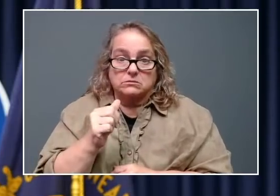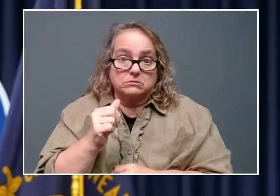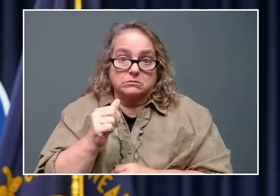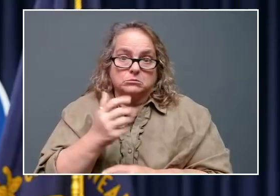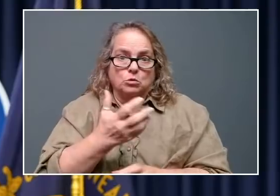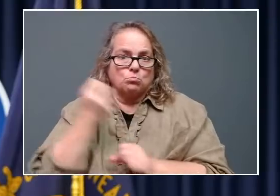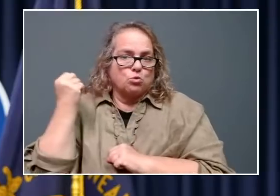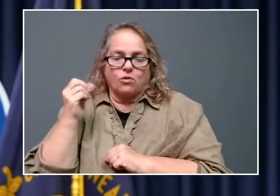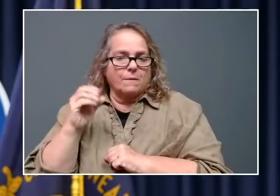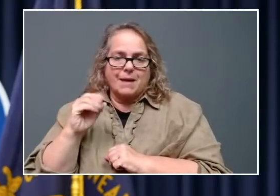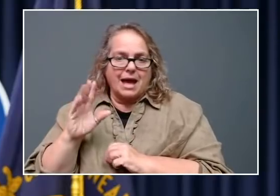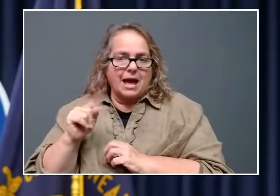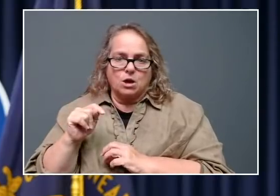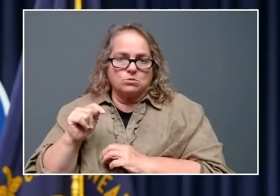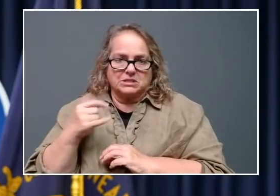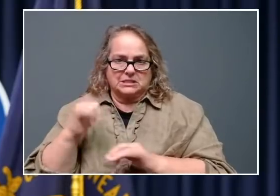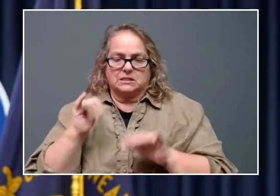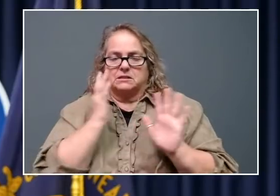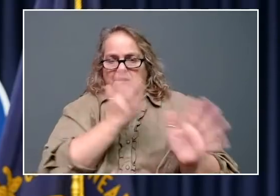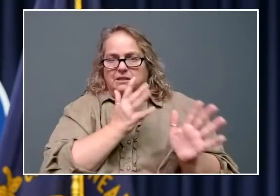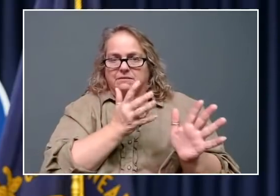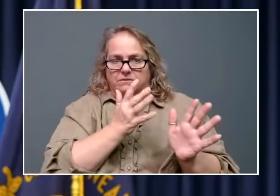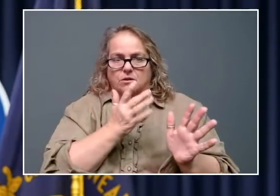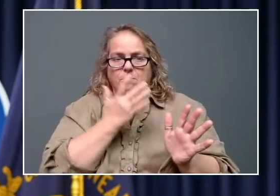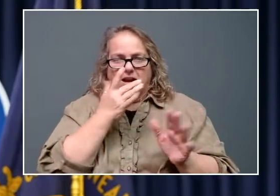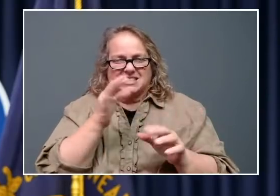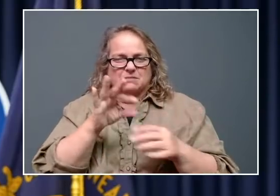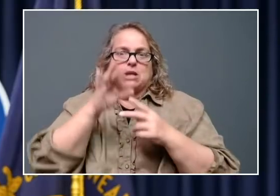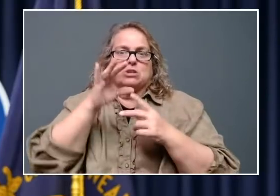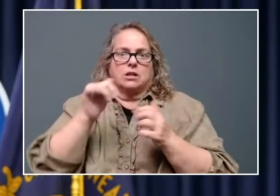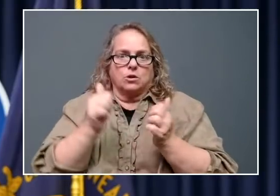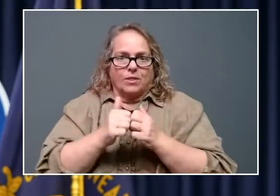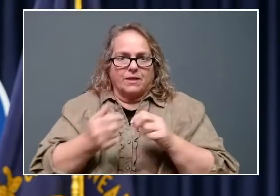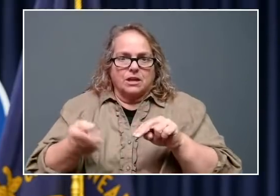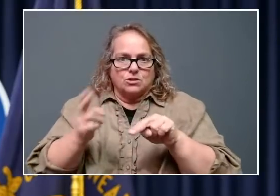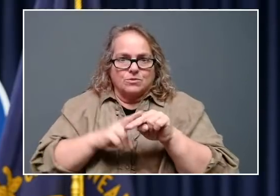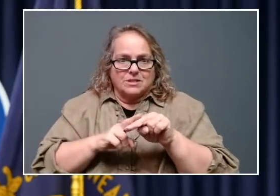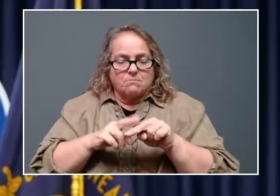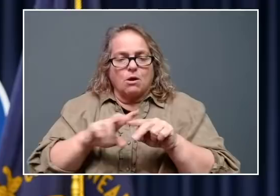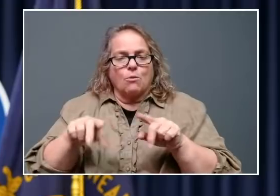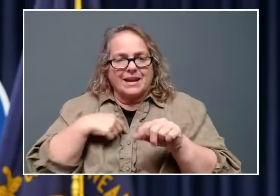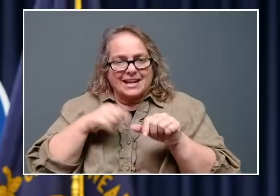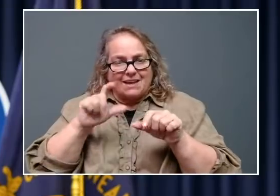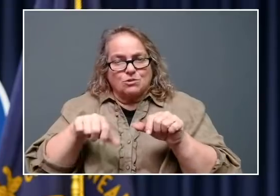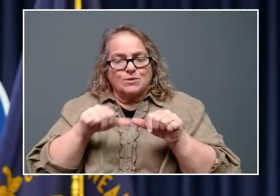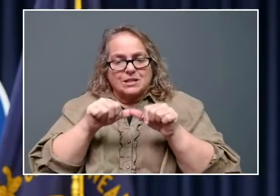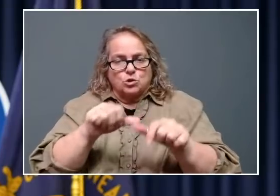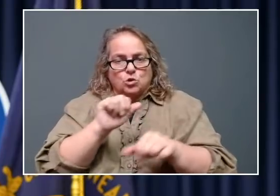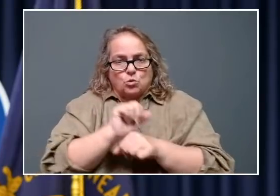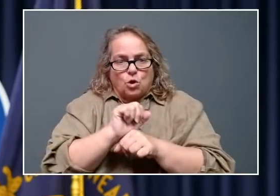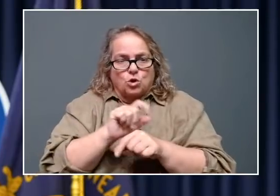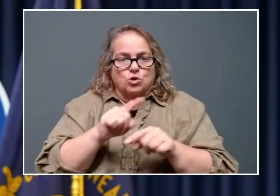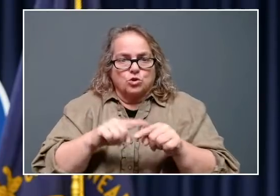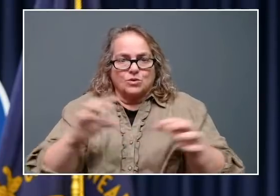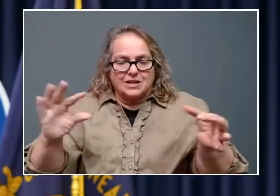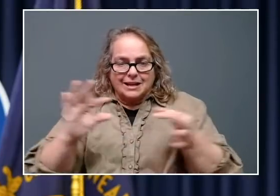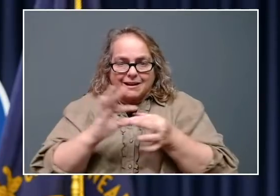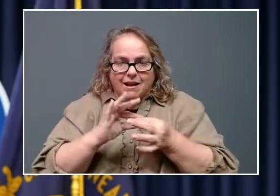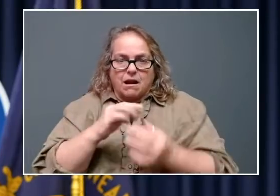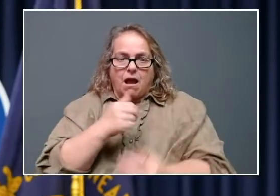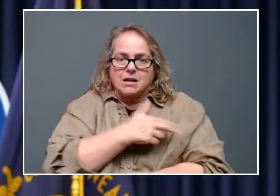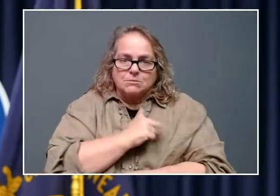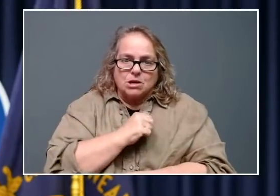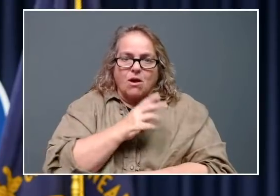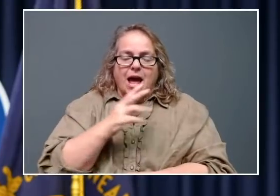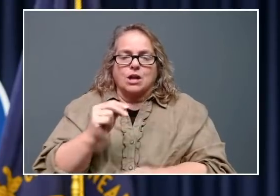especially with this increase. There's continued work to connect hospitals and nursing programs.